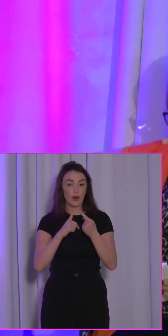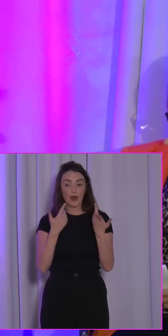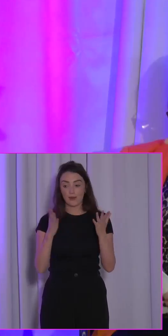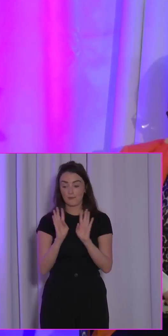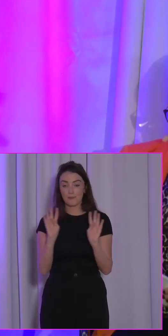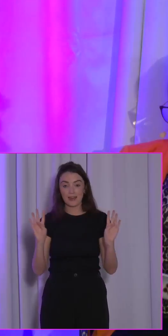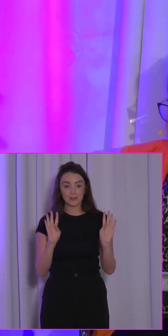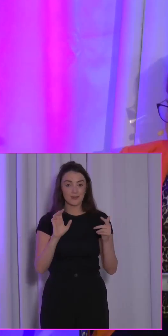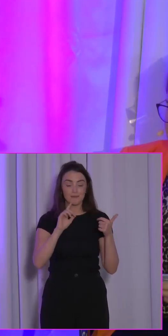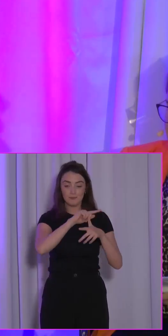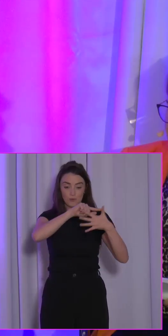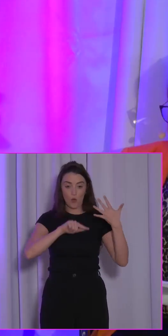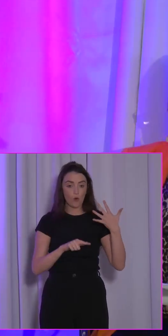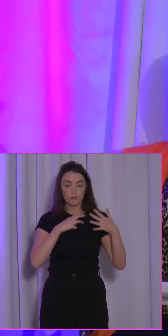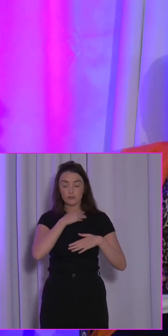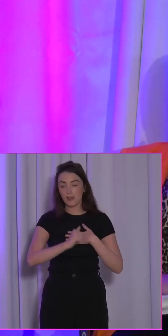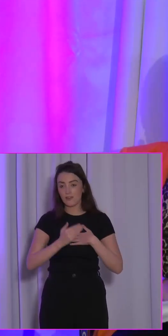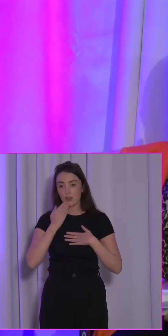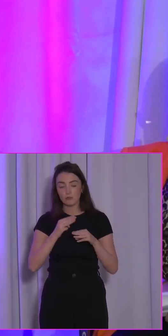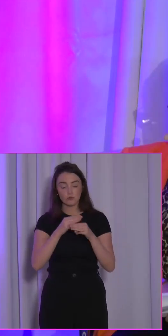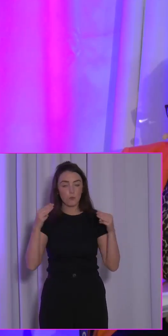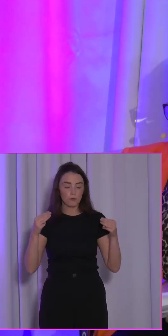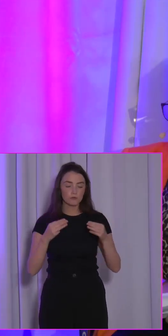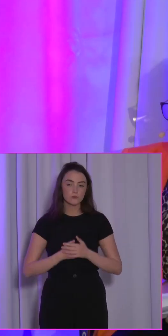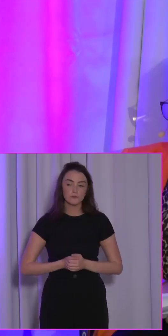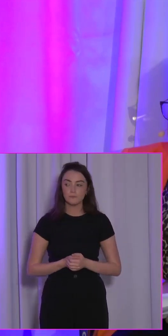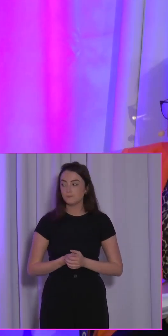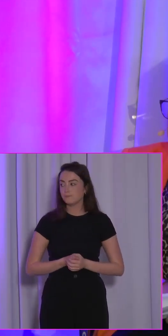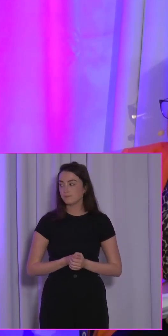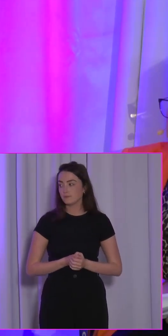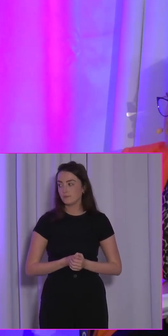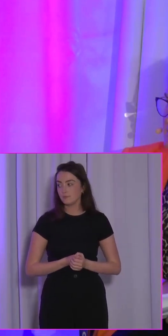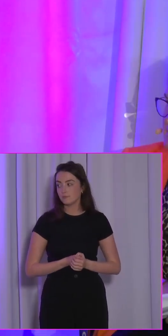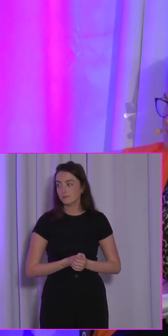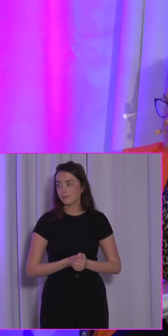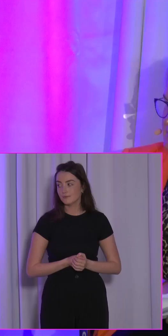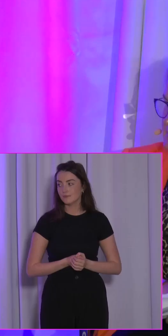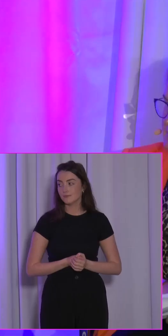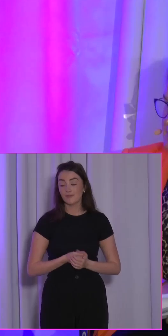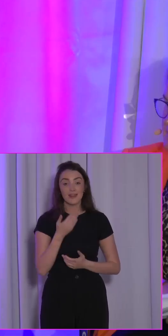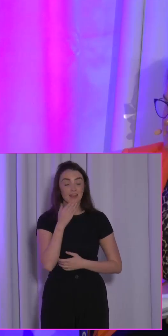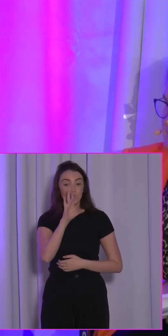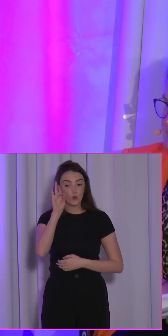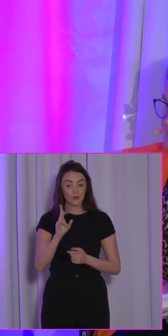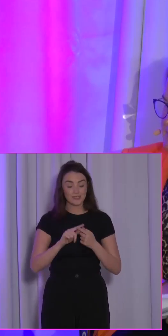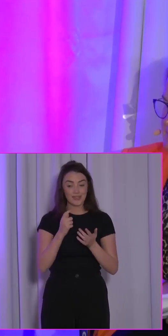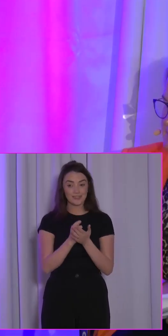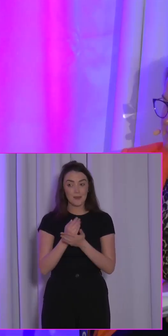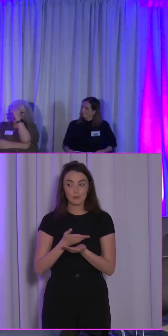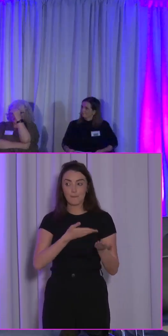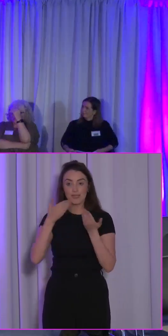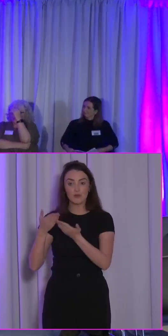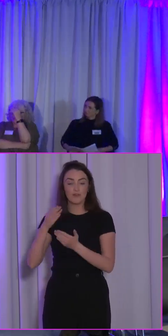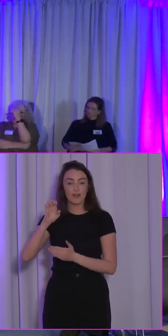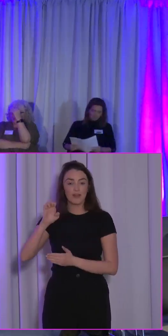Eleanor, to Niamh, to Terri, to Elaine and to Louise. And thank you for your questions and time, and we'll pass back over to Aideen.